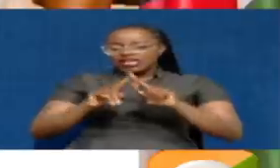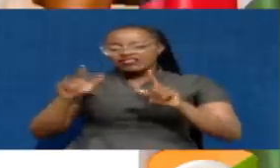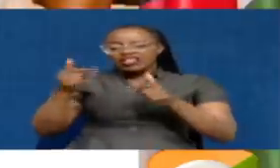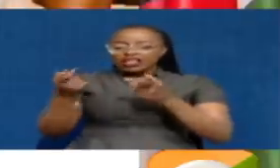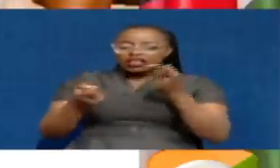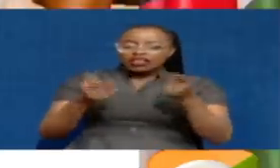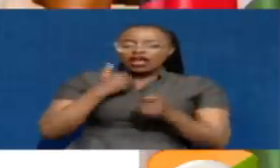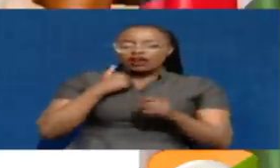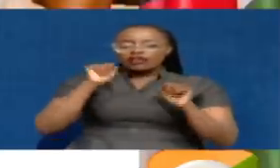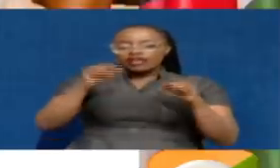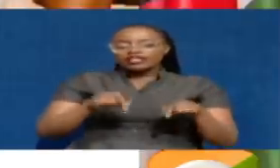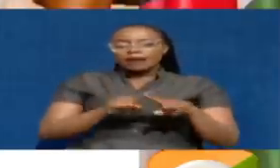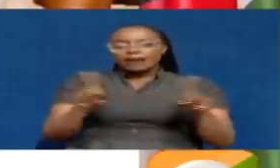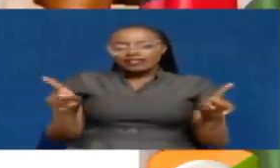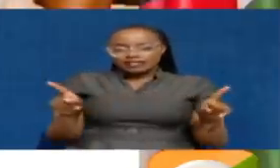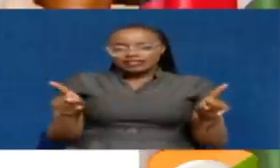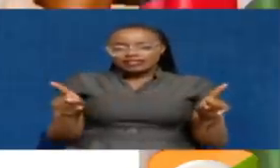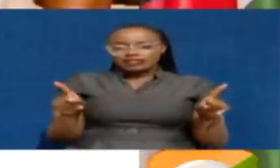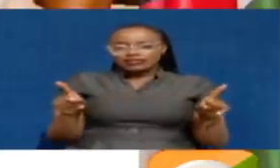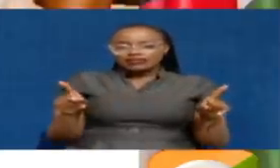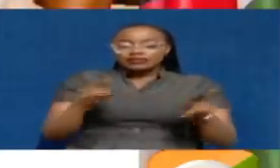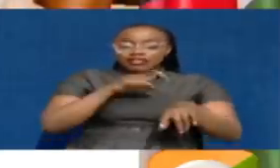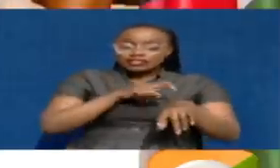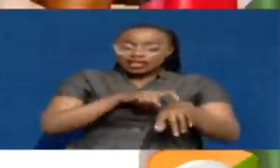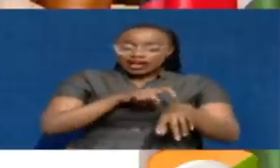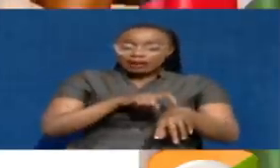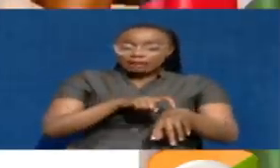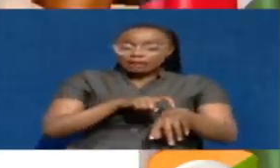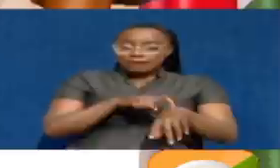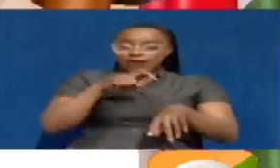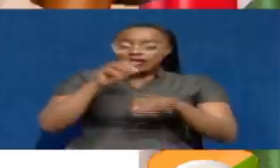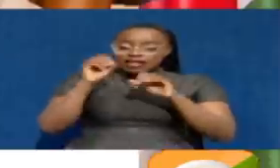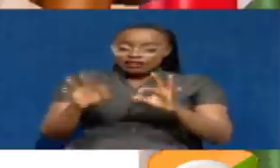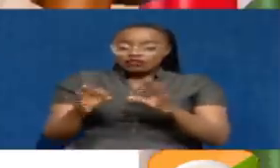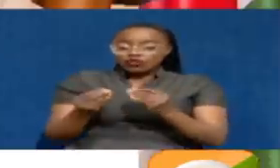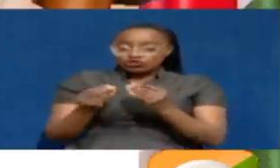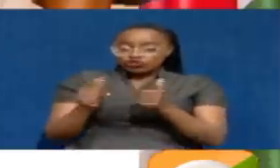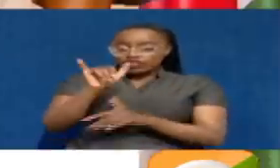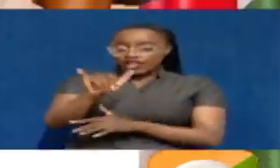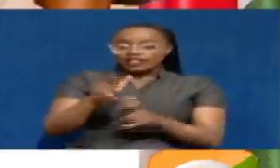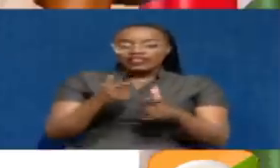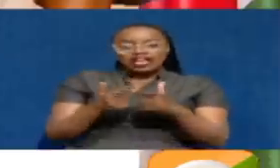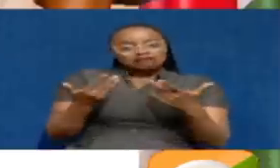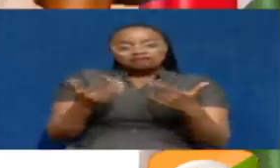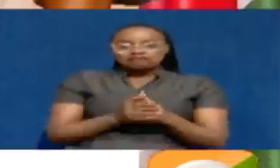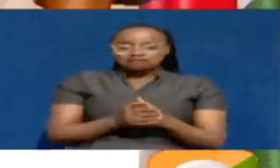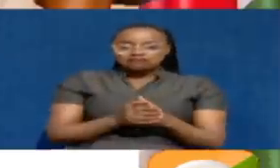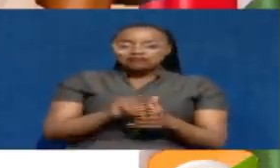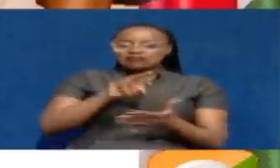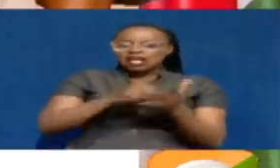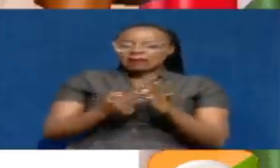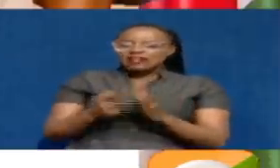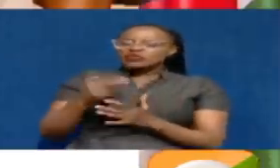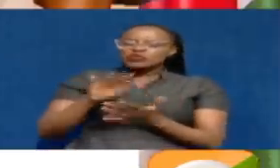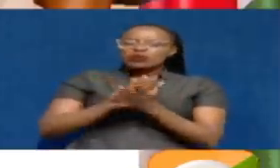there. But when we meet, we are able to solve them. So don't take